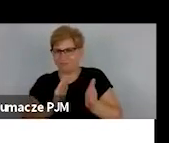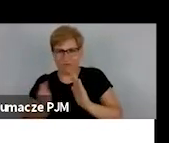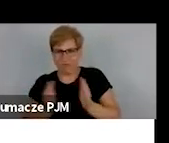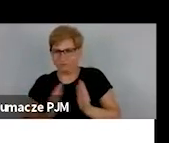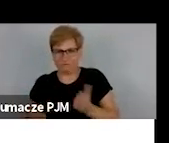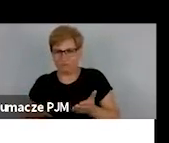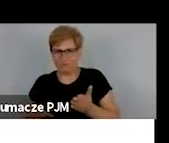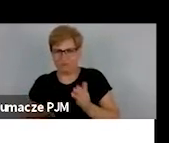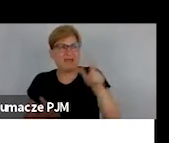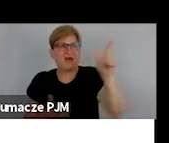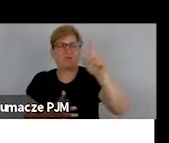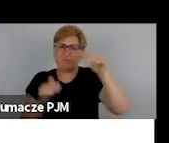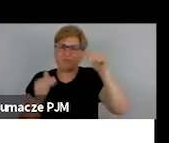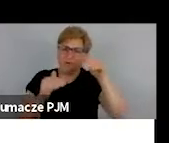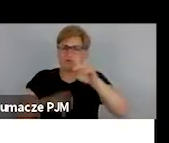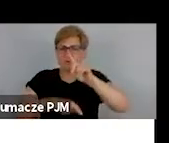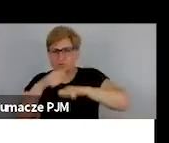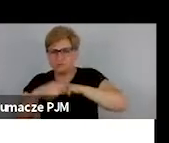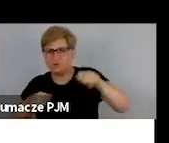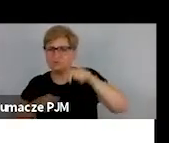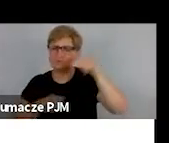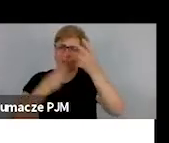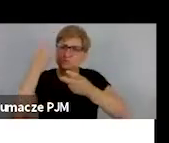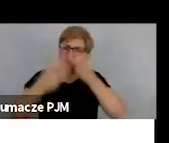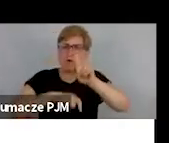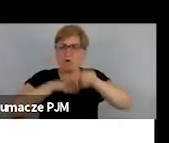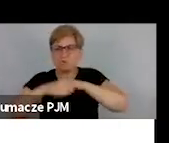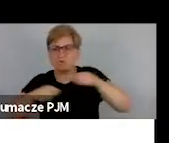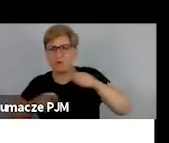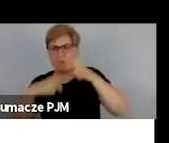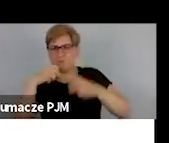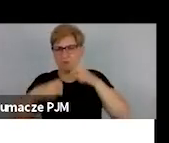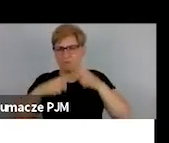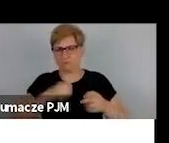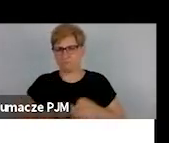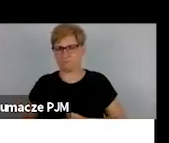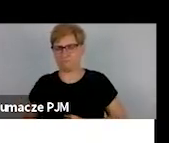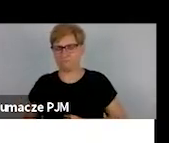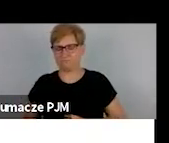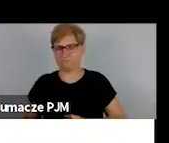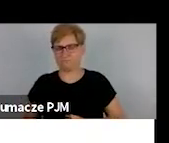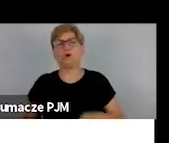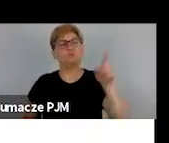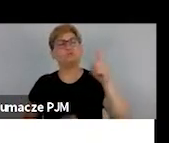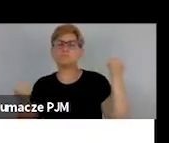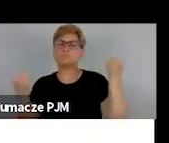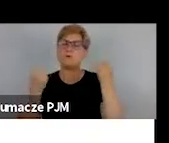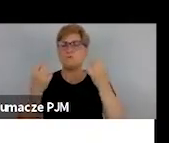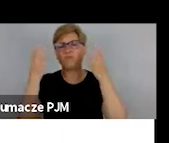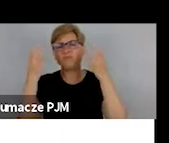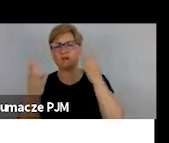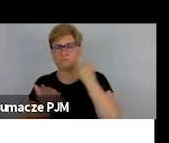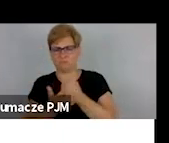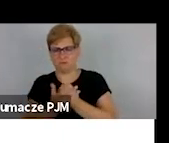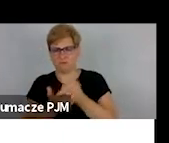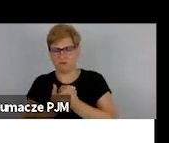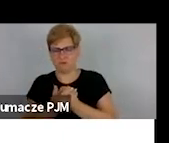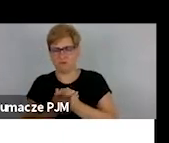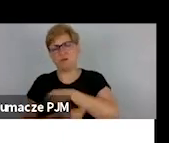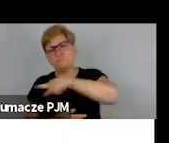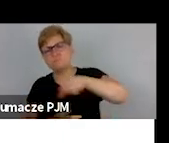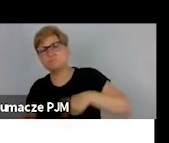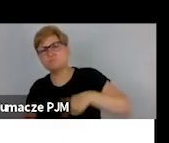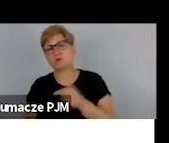So there's a real question for us invested in violence prevention, which is, how do we insist that those systems are in